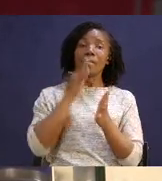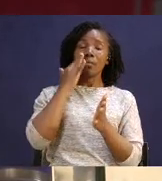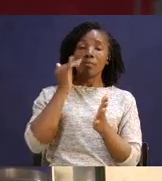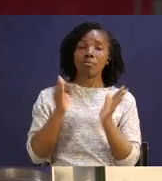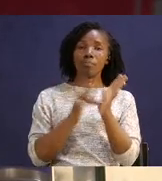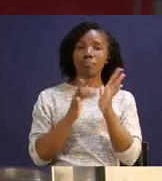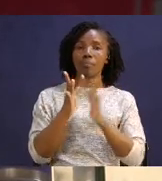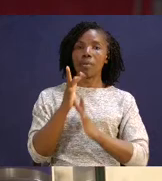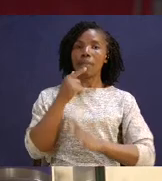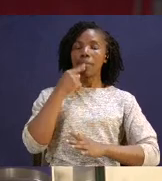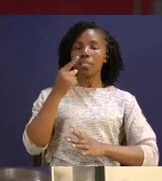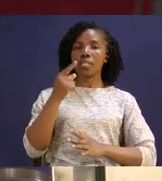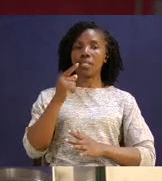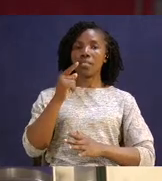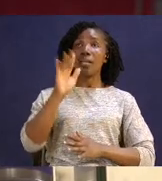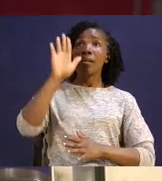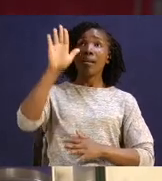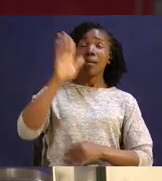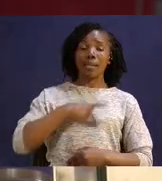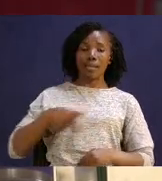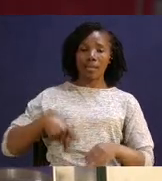thy kingdom come.